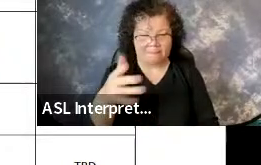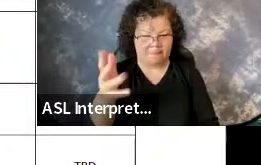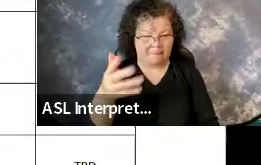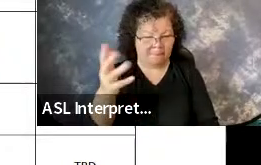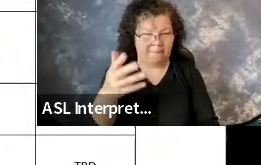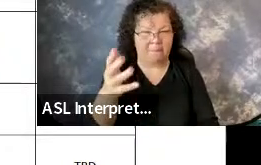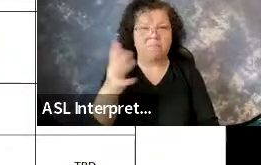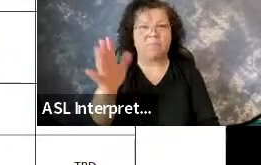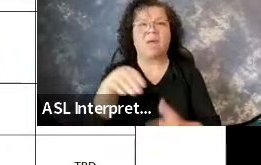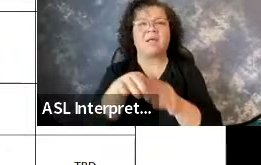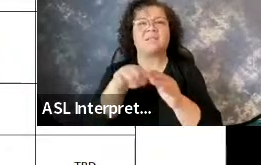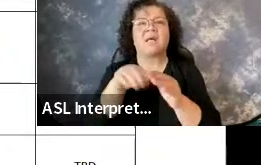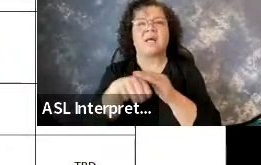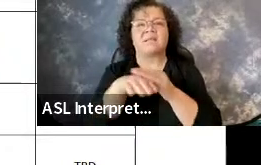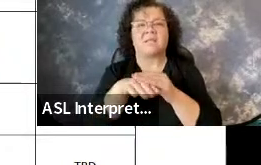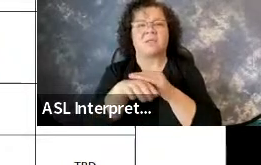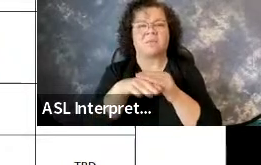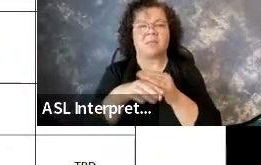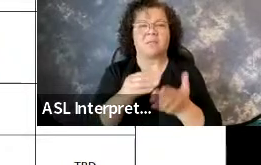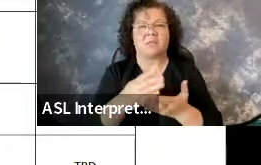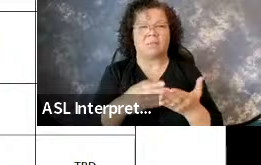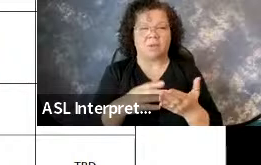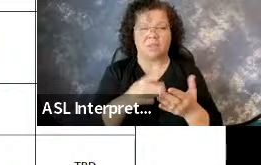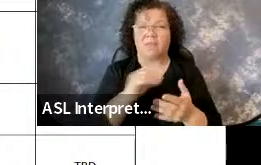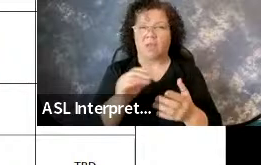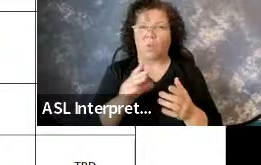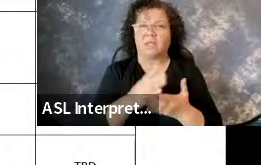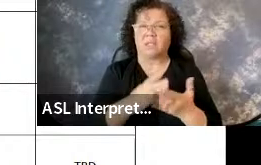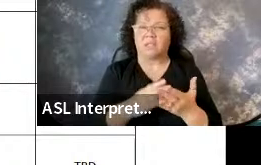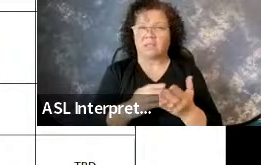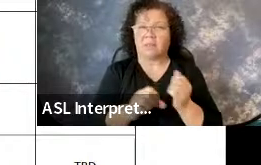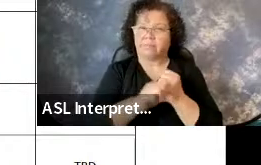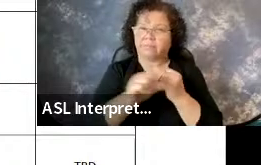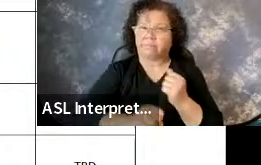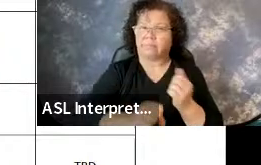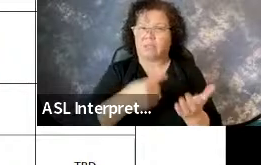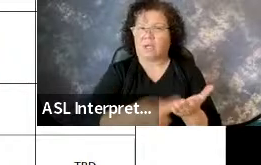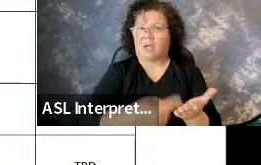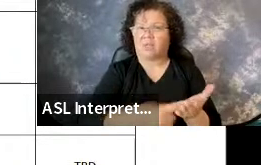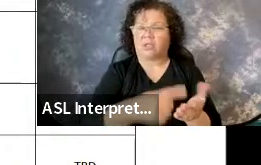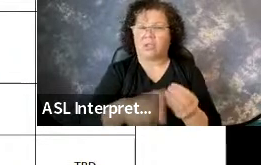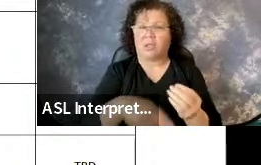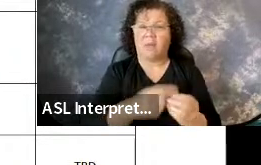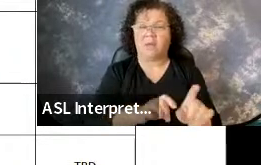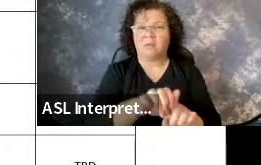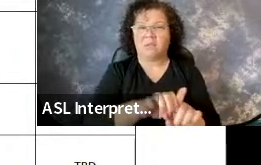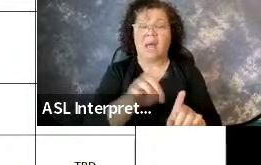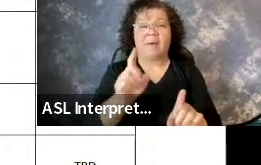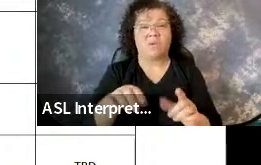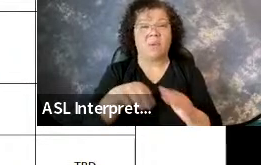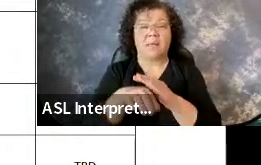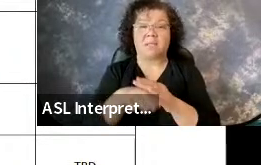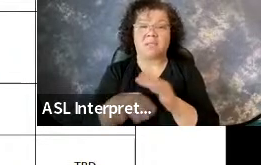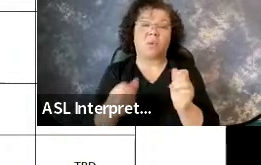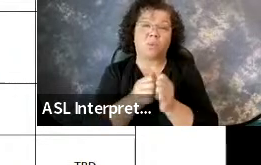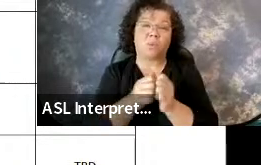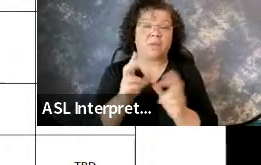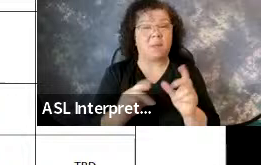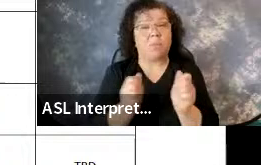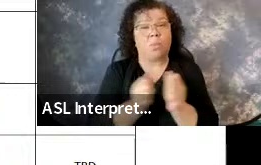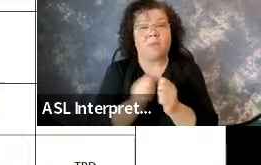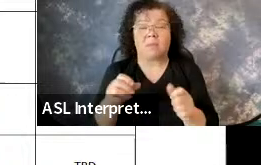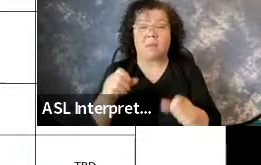that accessibility component. And there was some like conversations we had around the elevator needs to be accessible for people with their bikes and